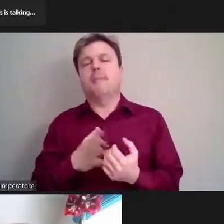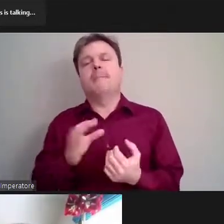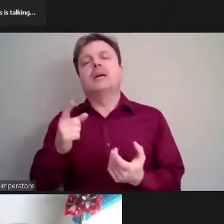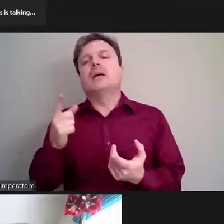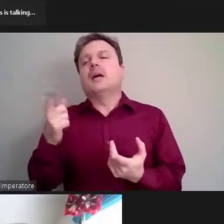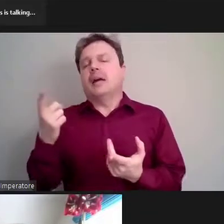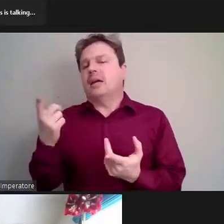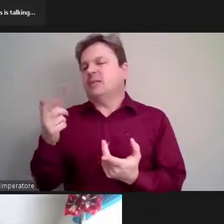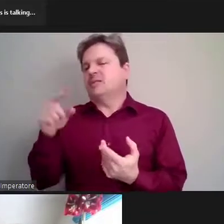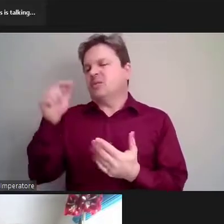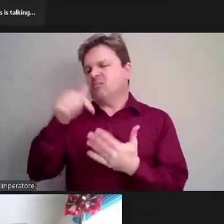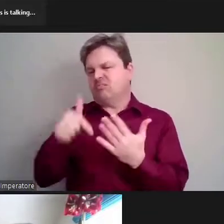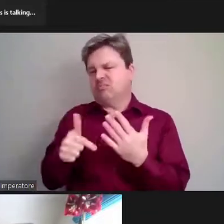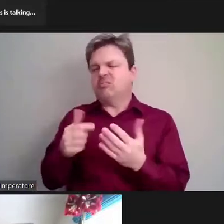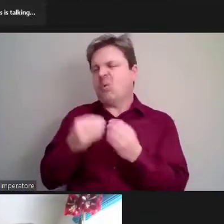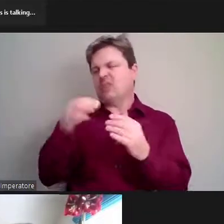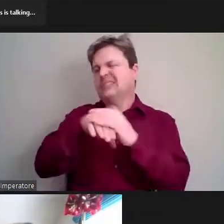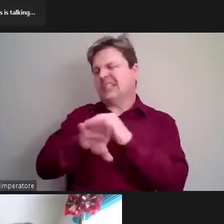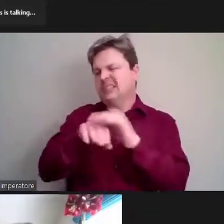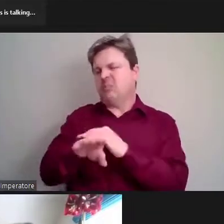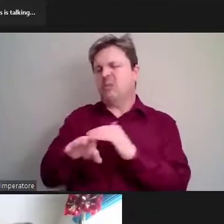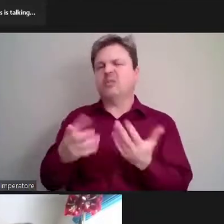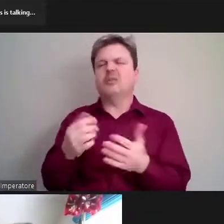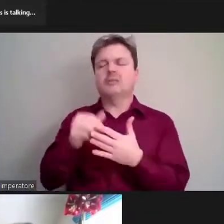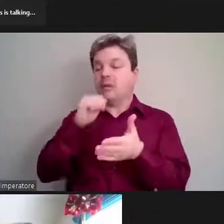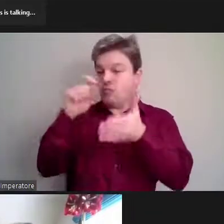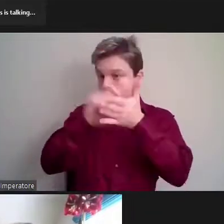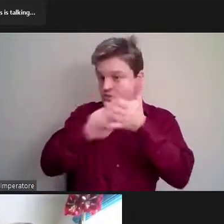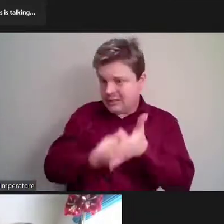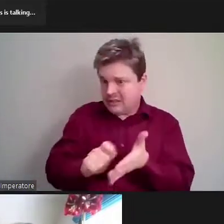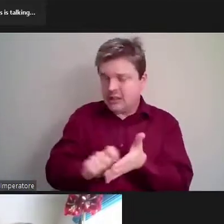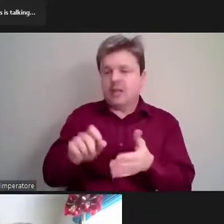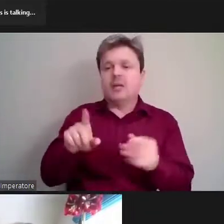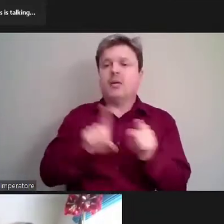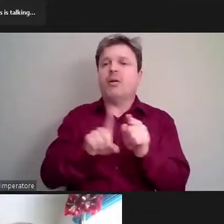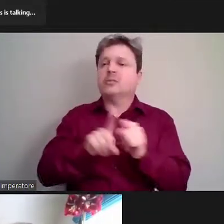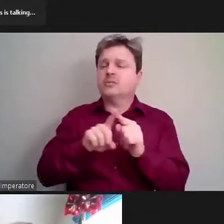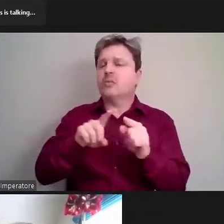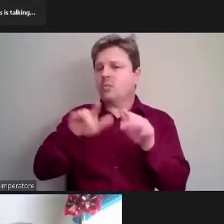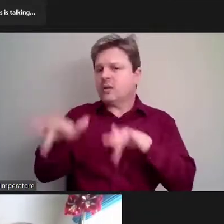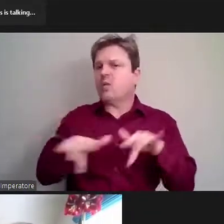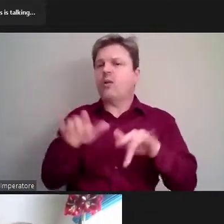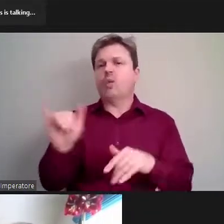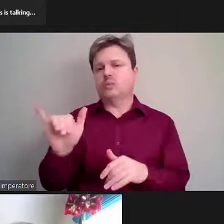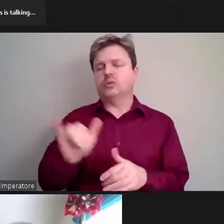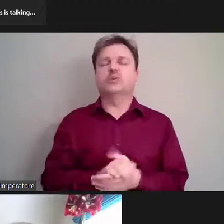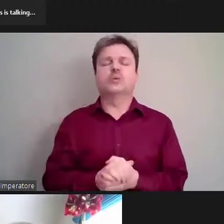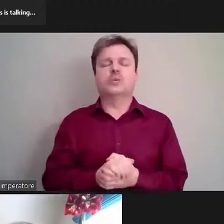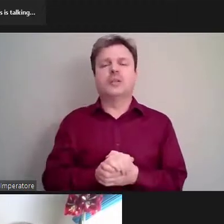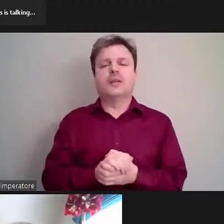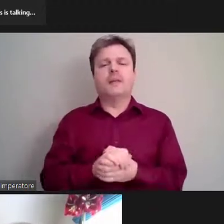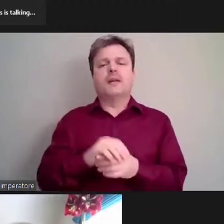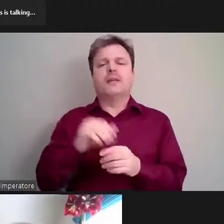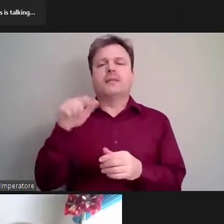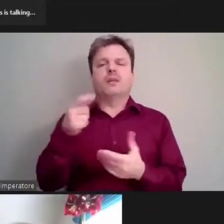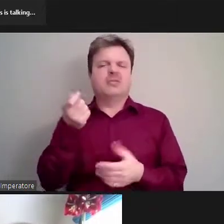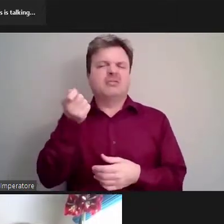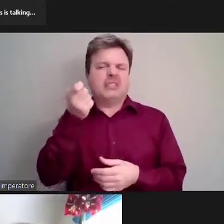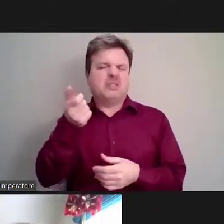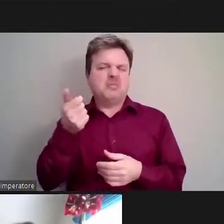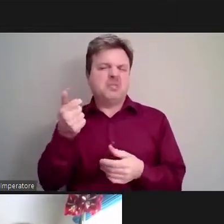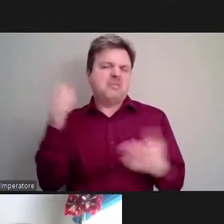accessible form. So not just in the written form, but we're also looking to record those. Those are just a little bit of what we've been